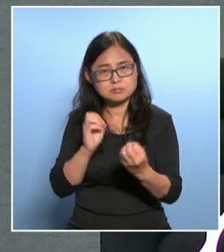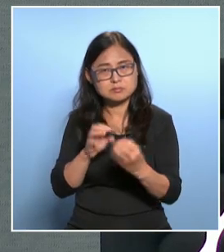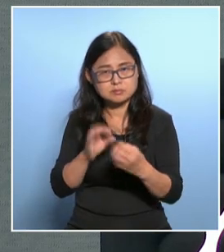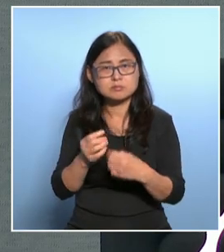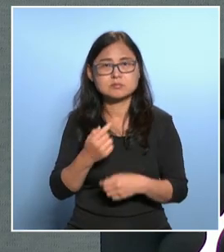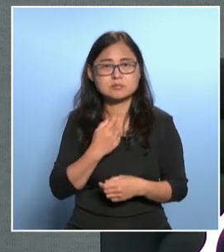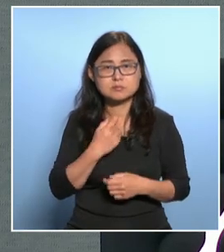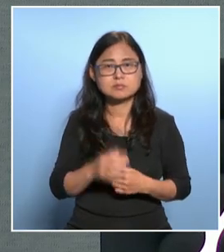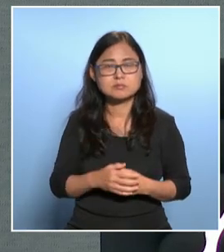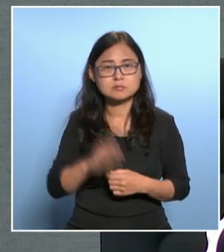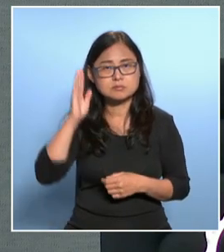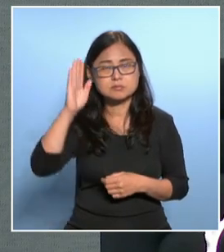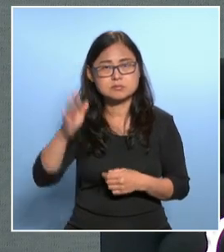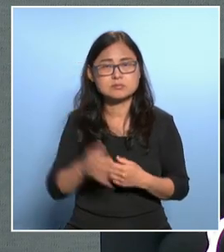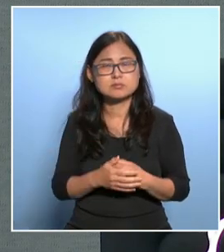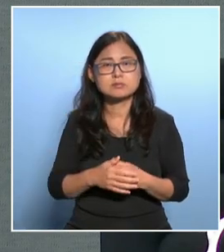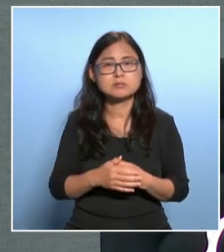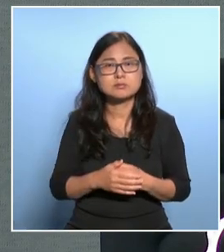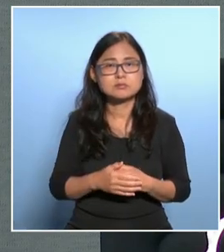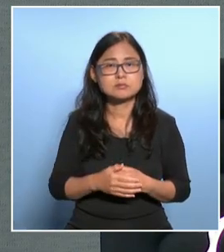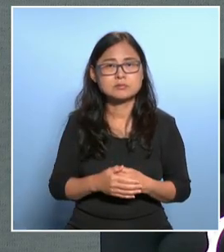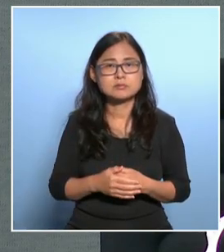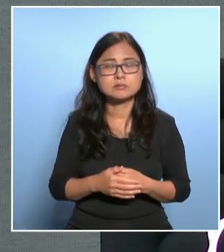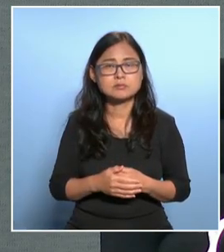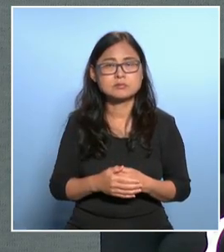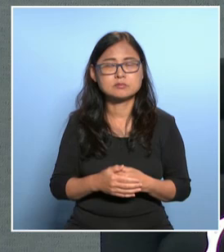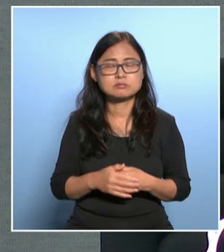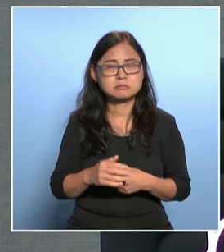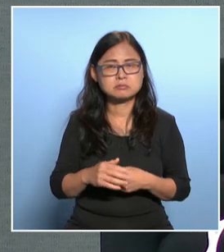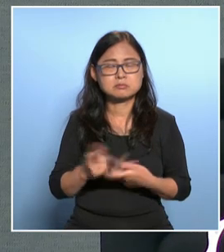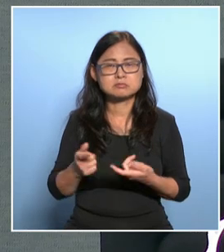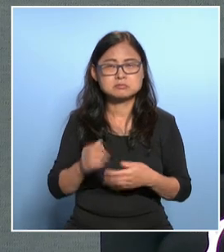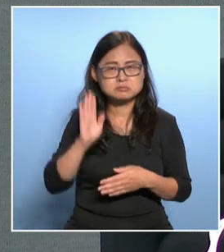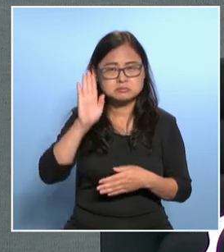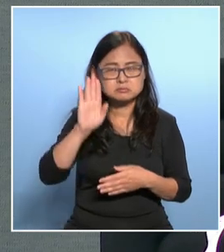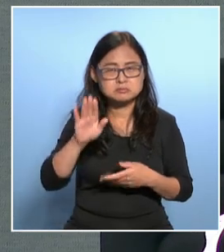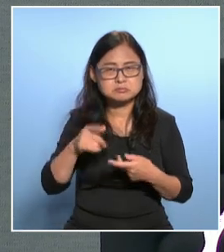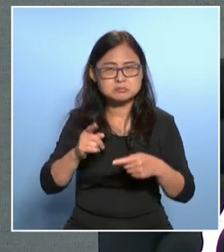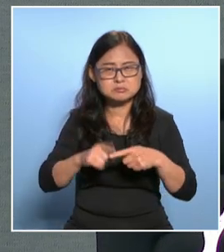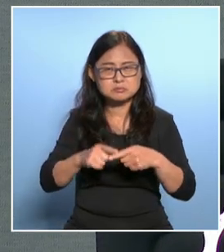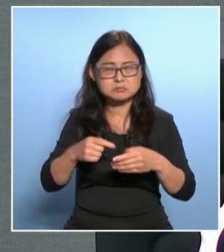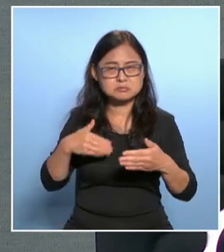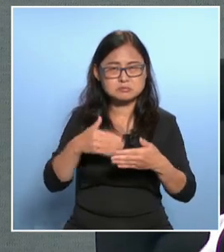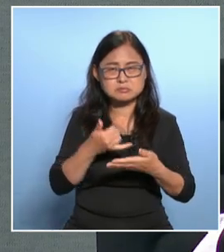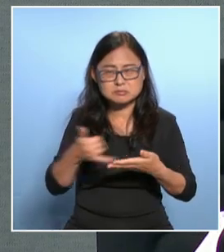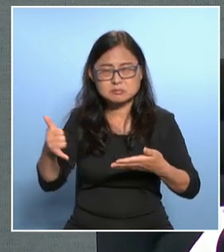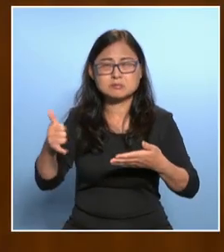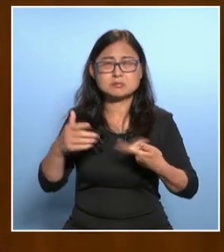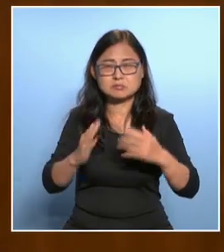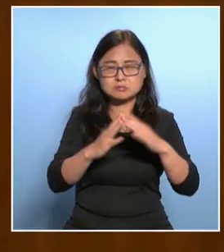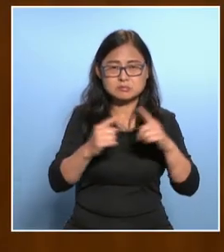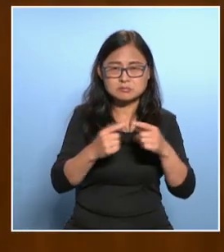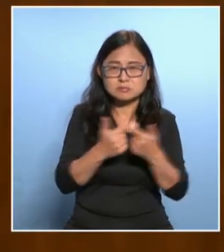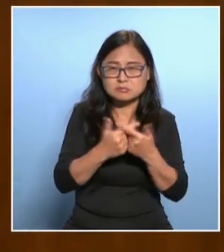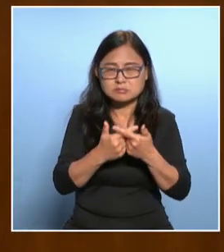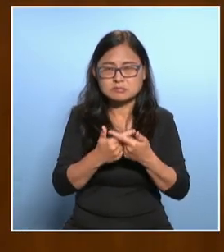These doctors need to carry out discussion with patients in need. This can